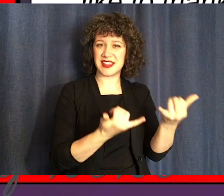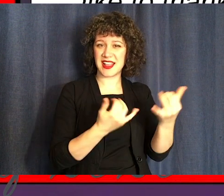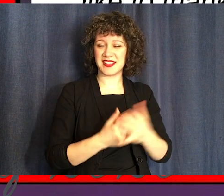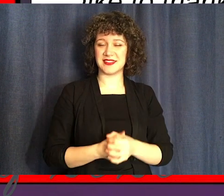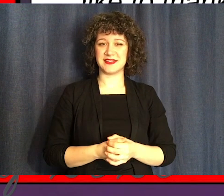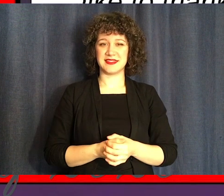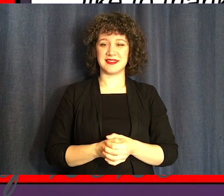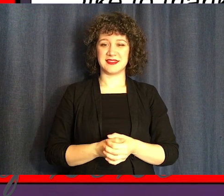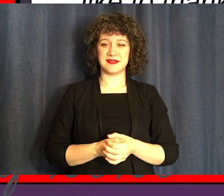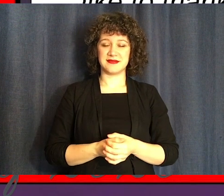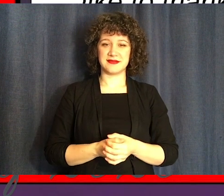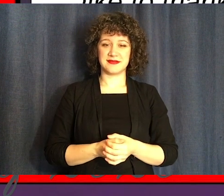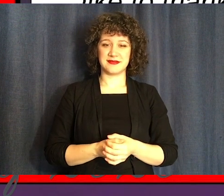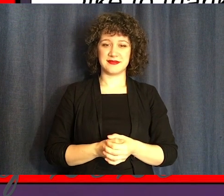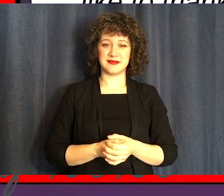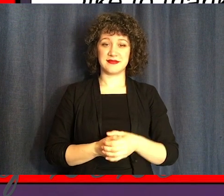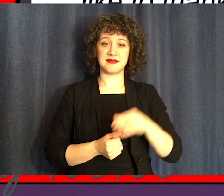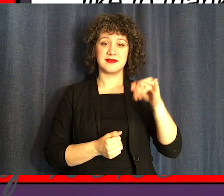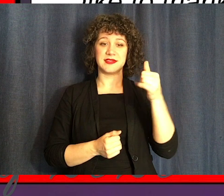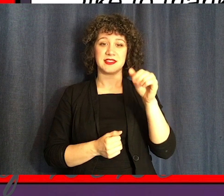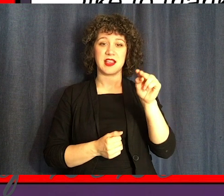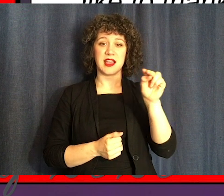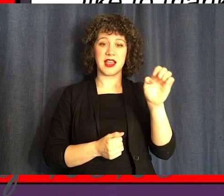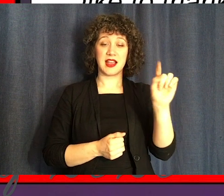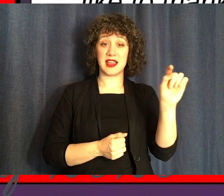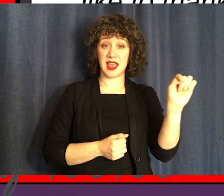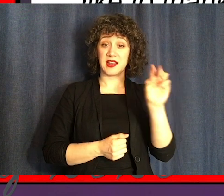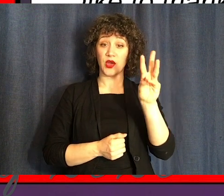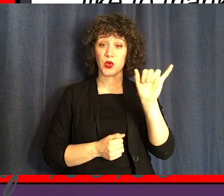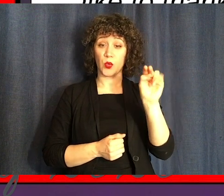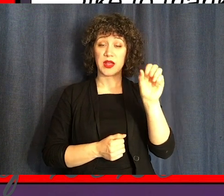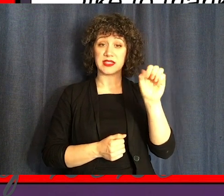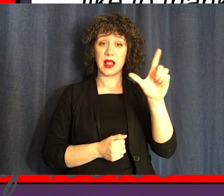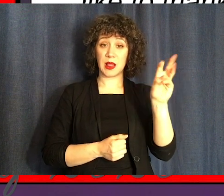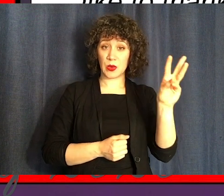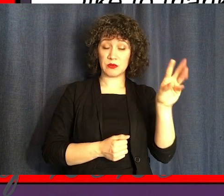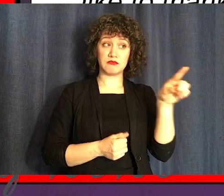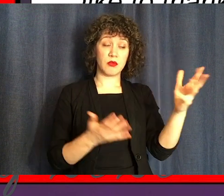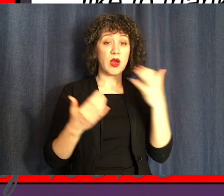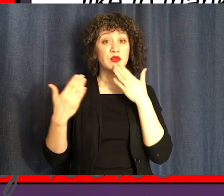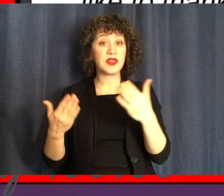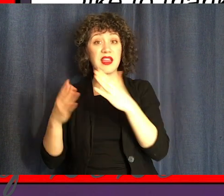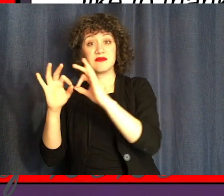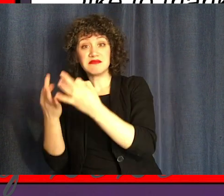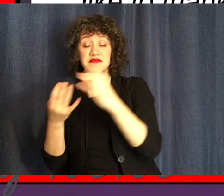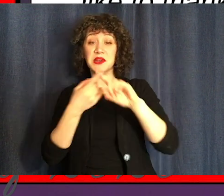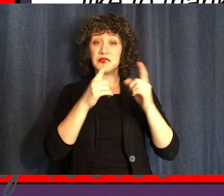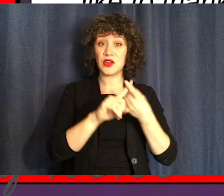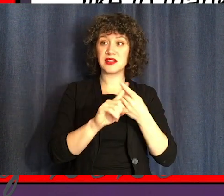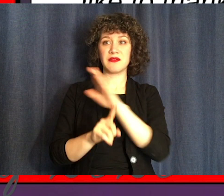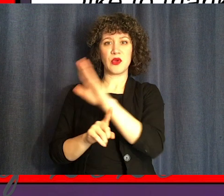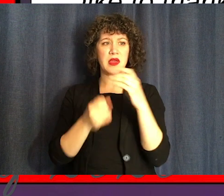Jeanette Winslow. Jeanette would like to thank her family and friends for their support. Jeanette would also like to thank Mrs.